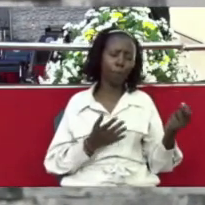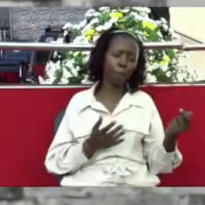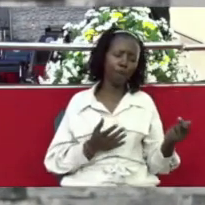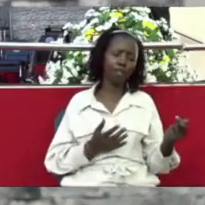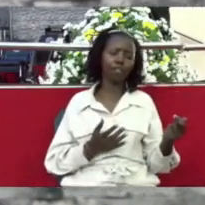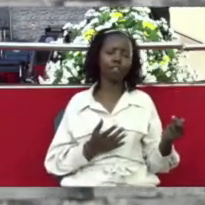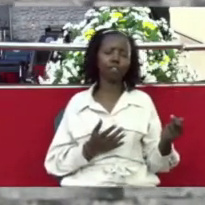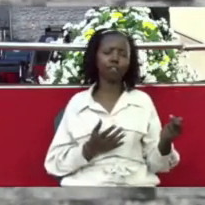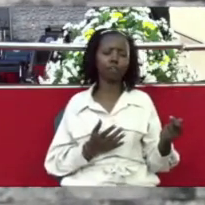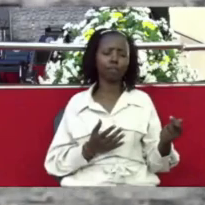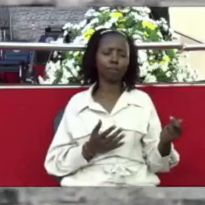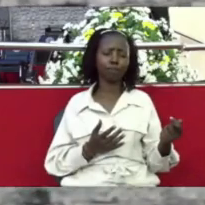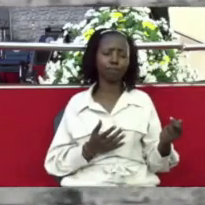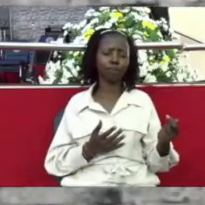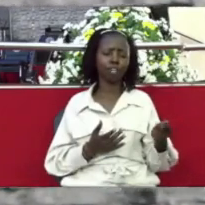This is above the tithe.